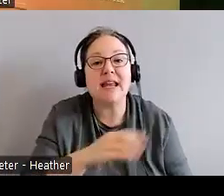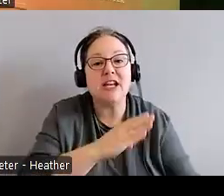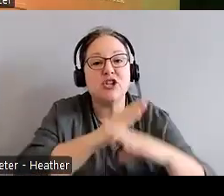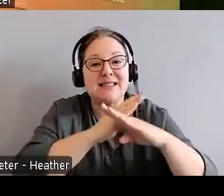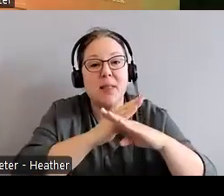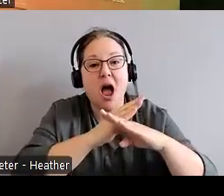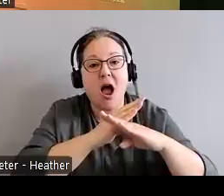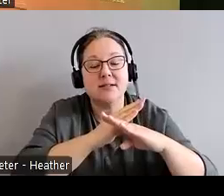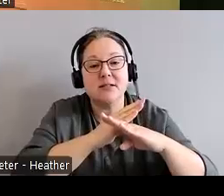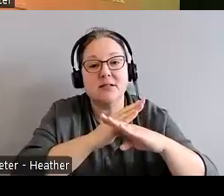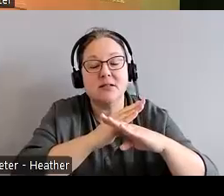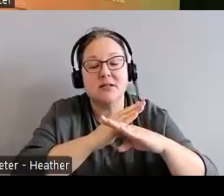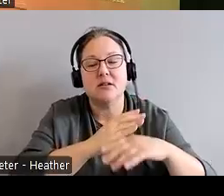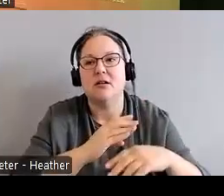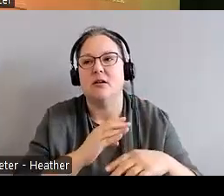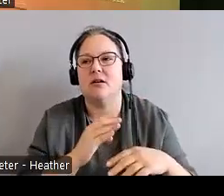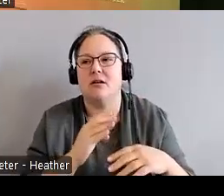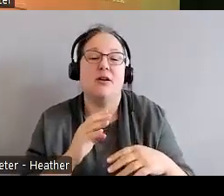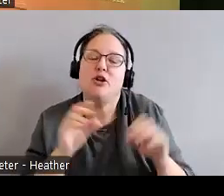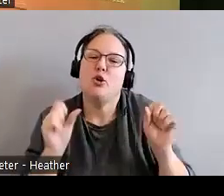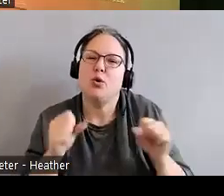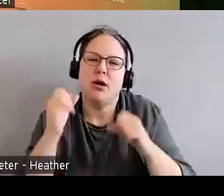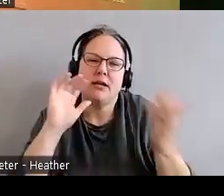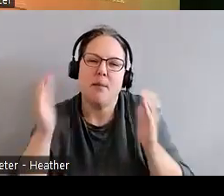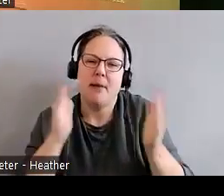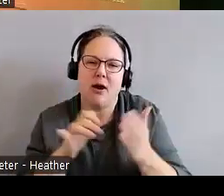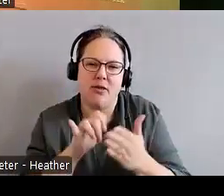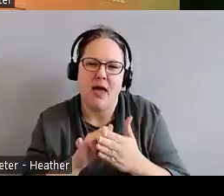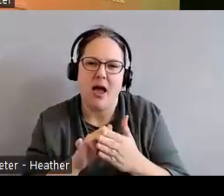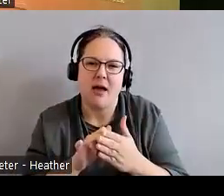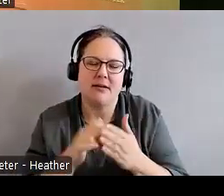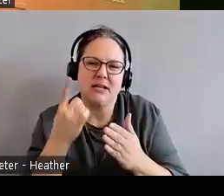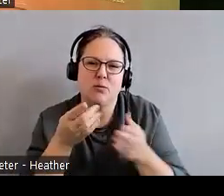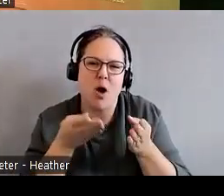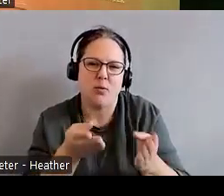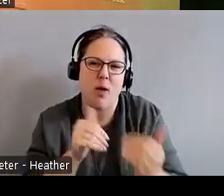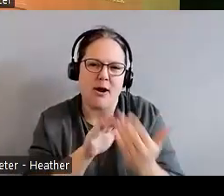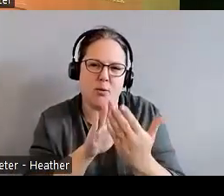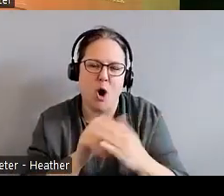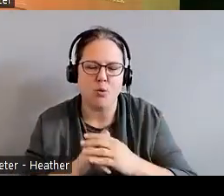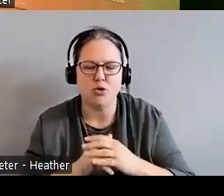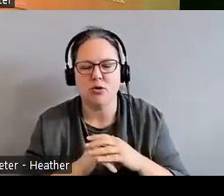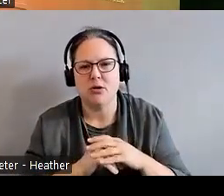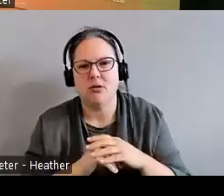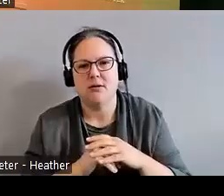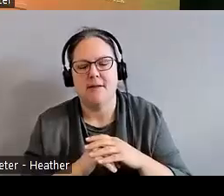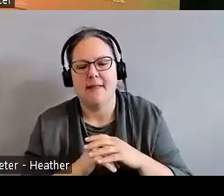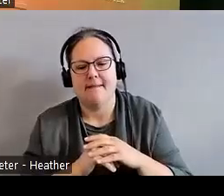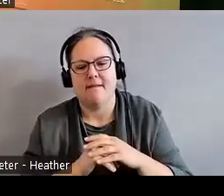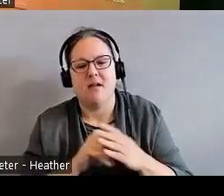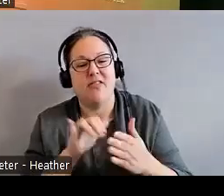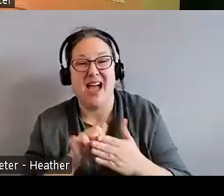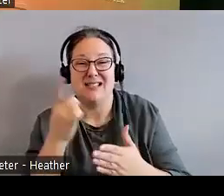that as a way of also thinking about this. And that probably is part of the criticism about vascular